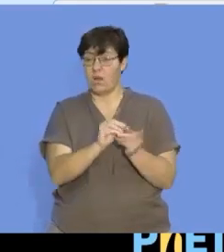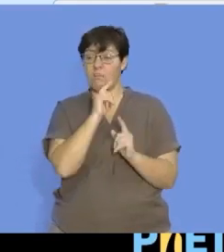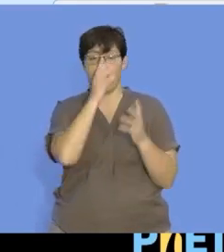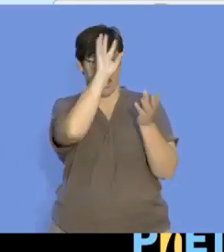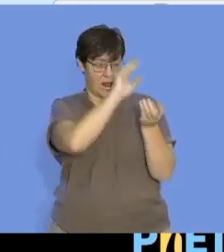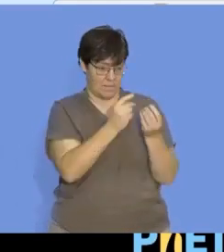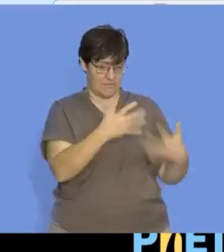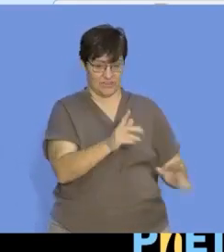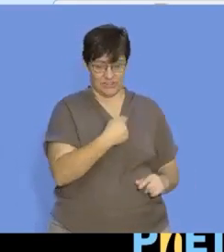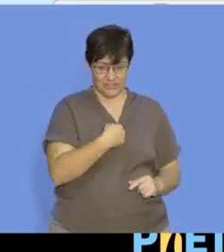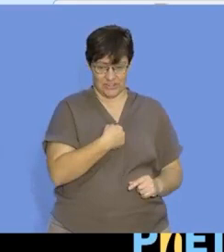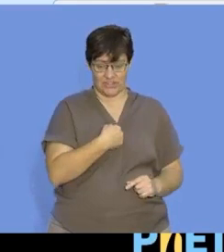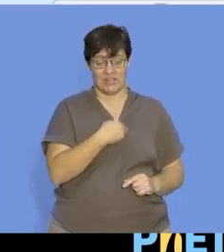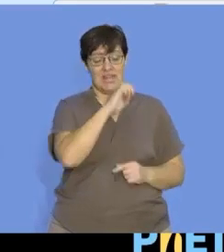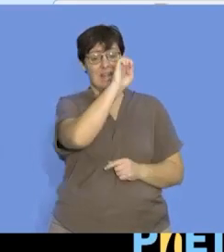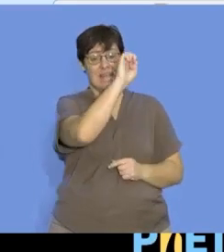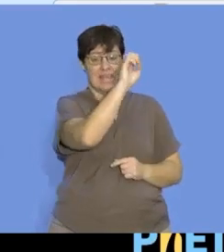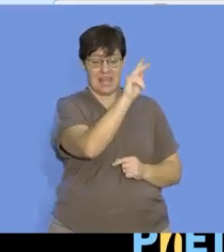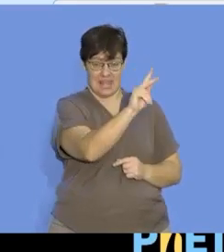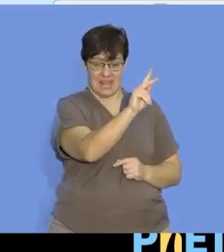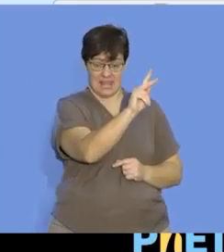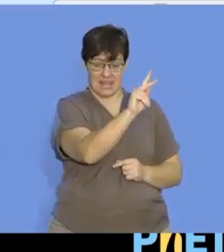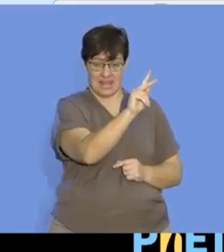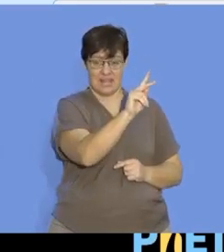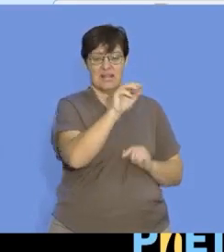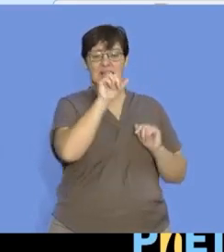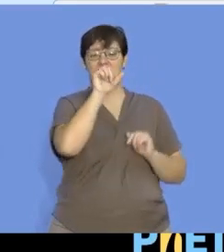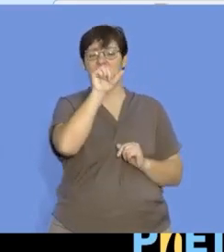for us, the kinetic energy was